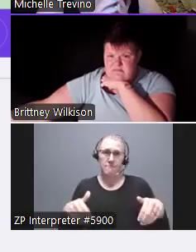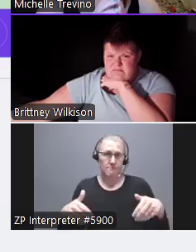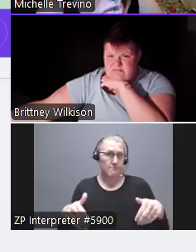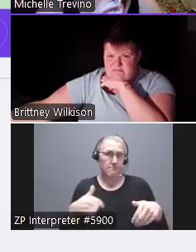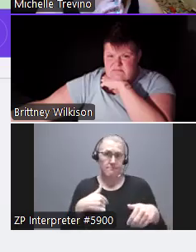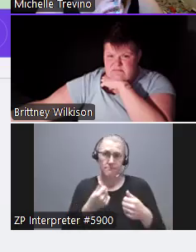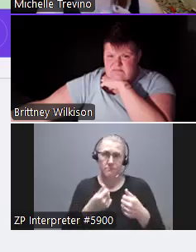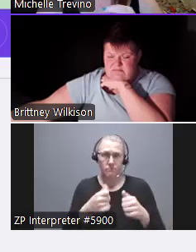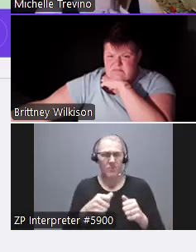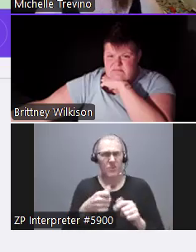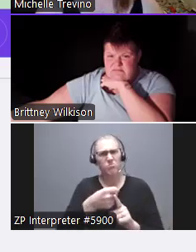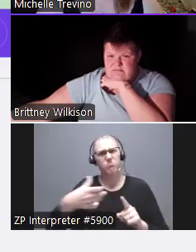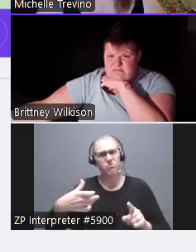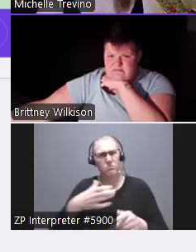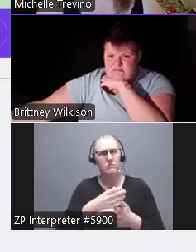some backstory